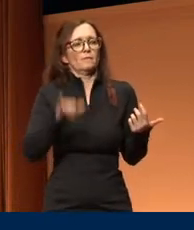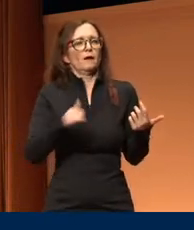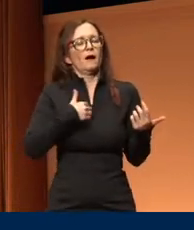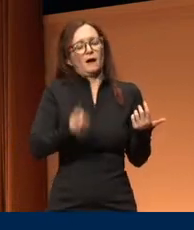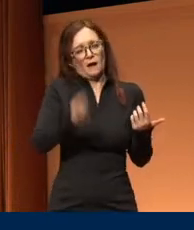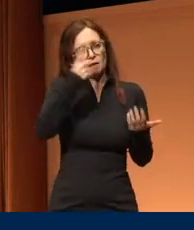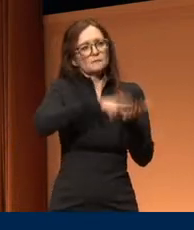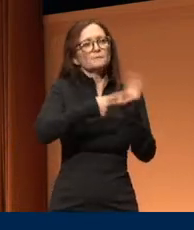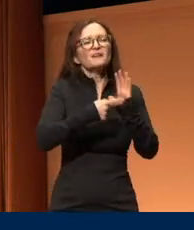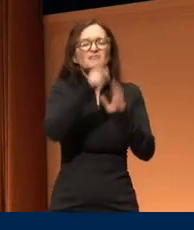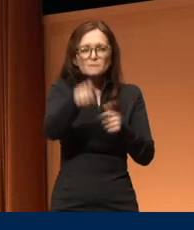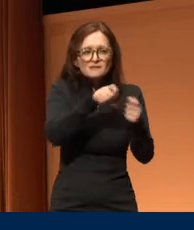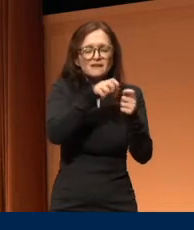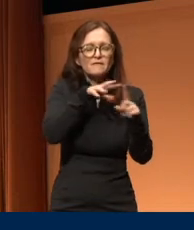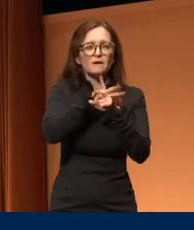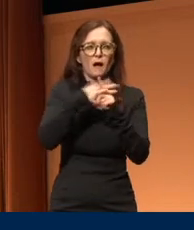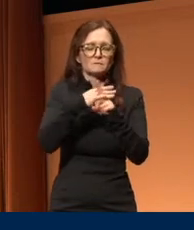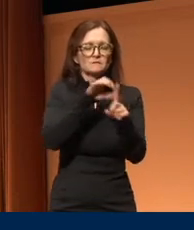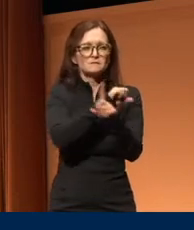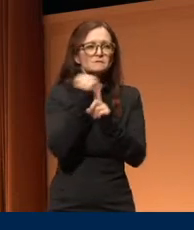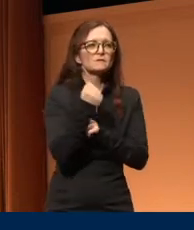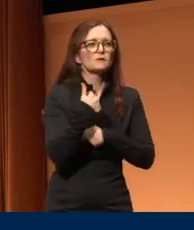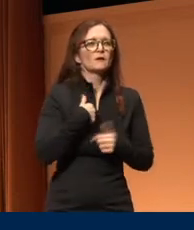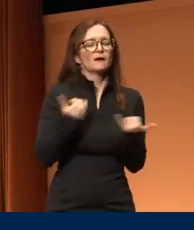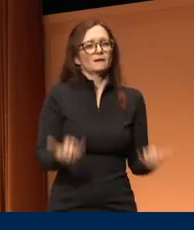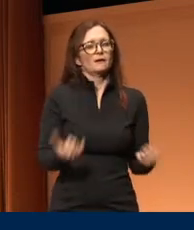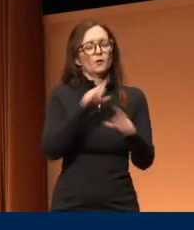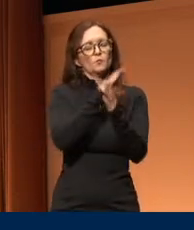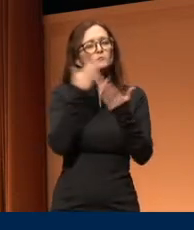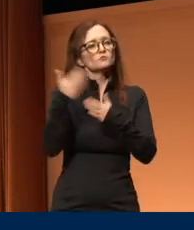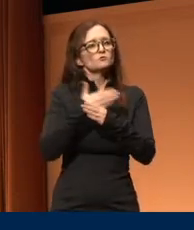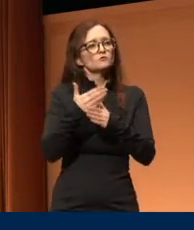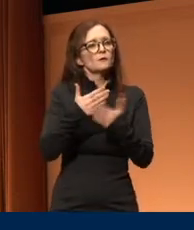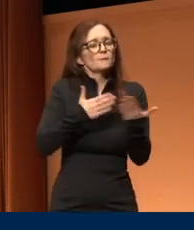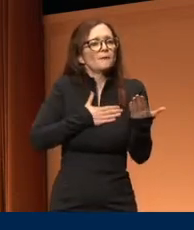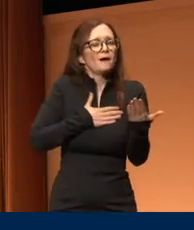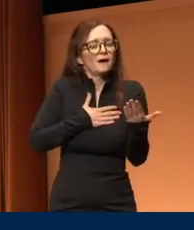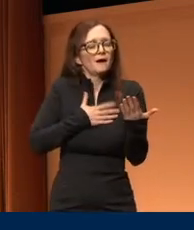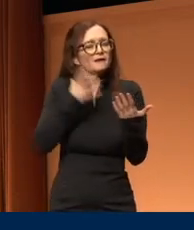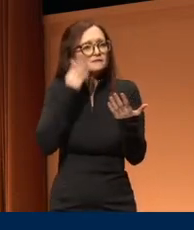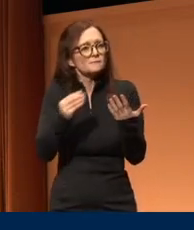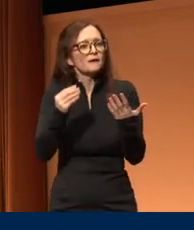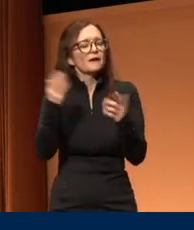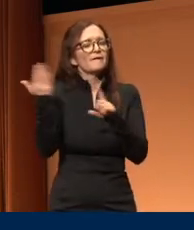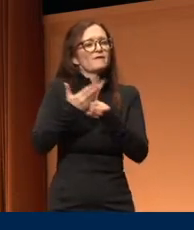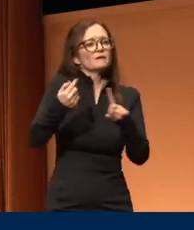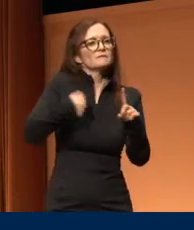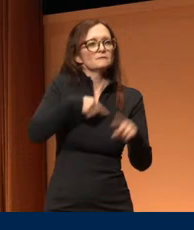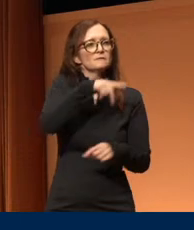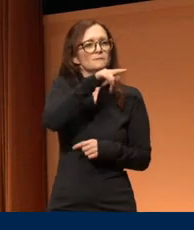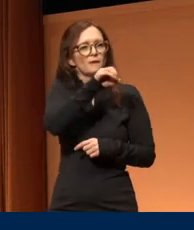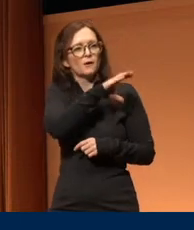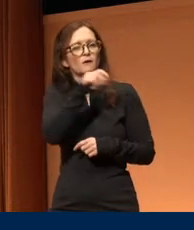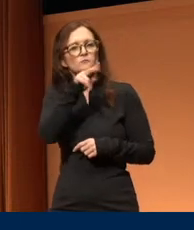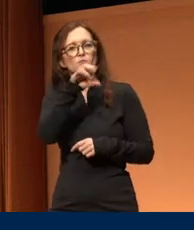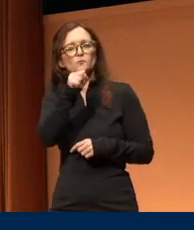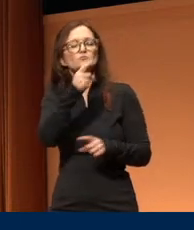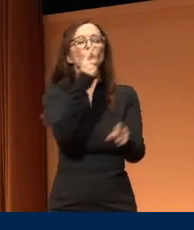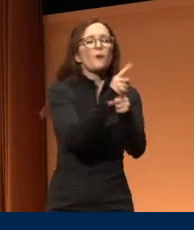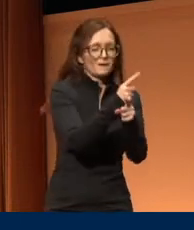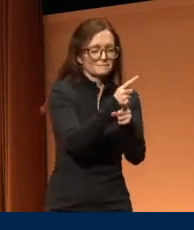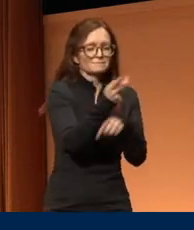specific context. I will now share with you the experience that convinced me that Plato and Du Bois were essentially